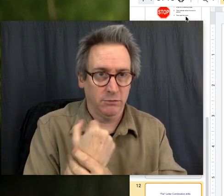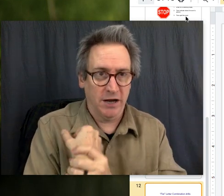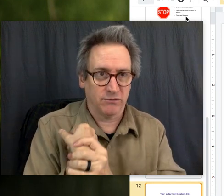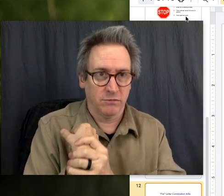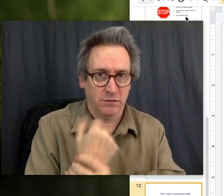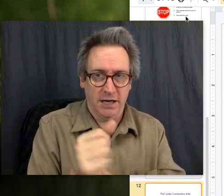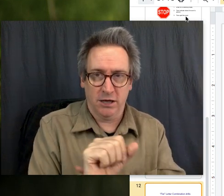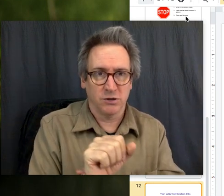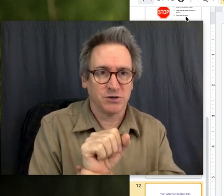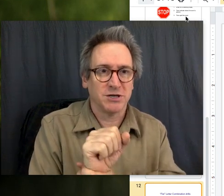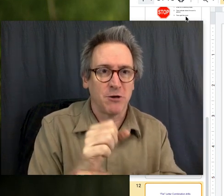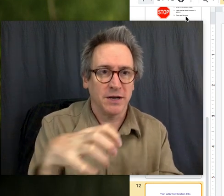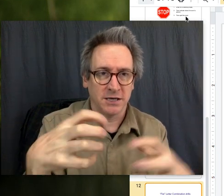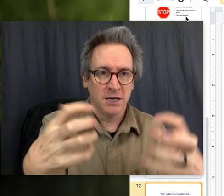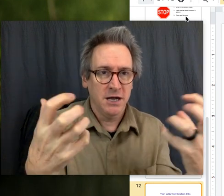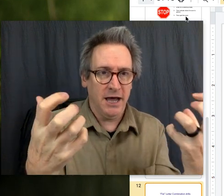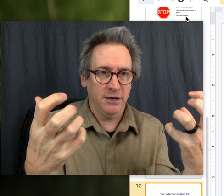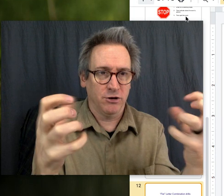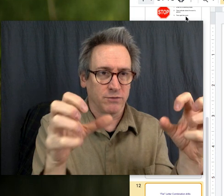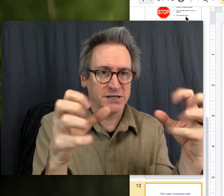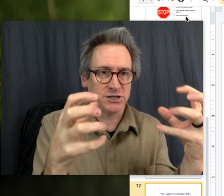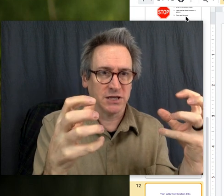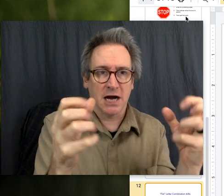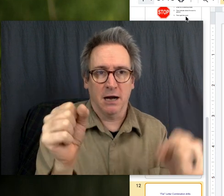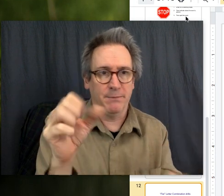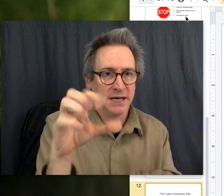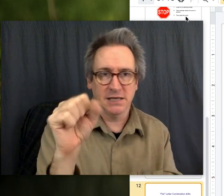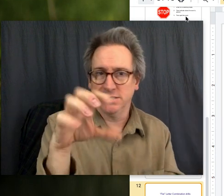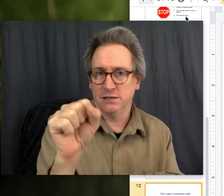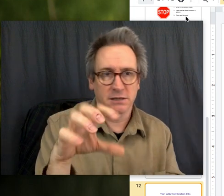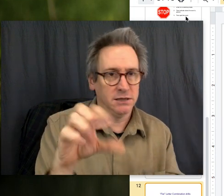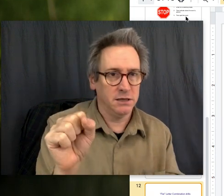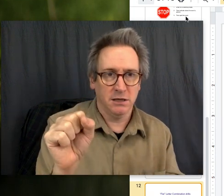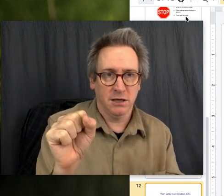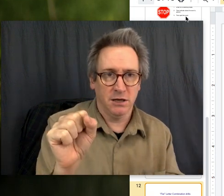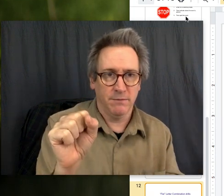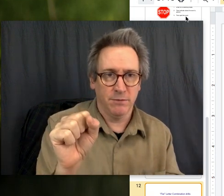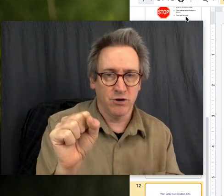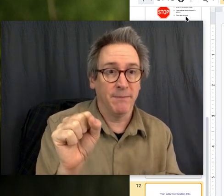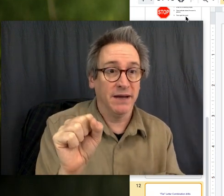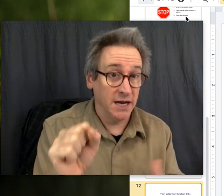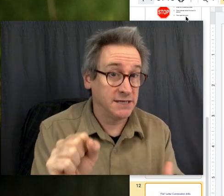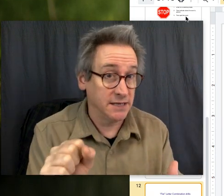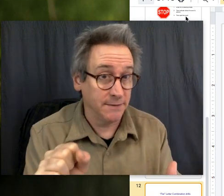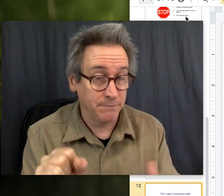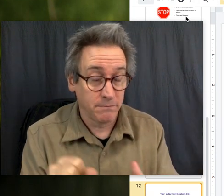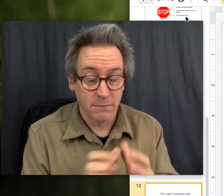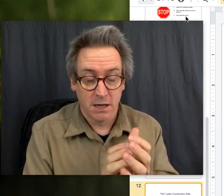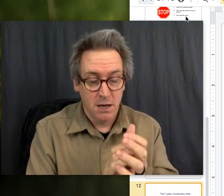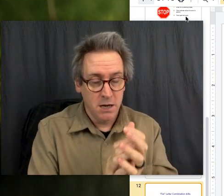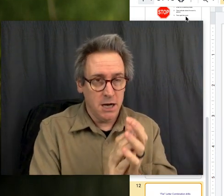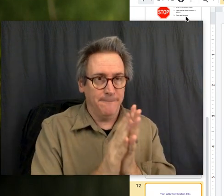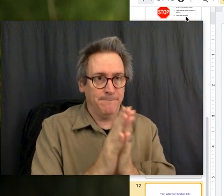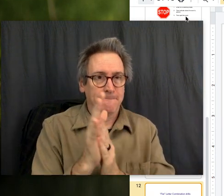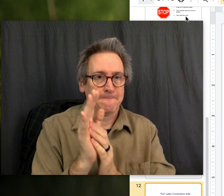be getting close to retirement and your wrists lock up because you're not being nice to them.